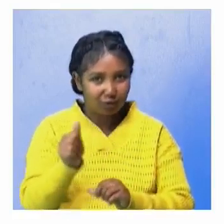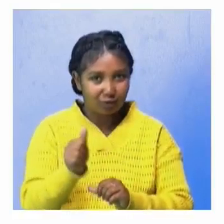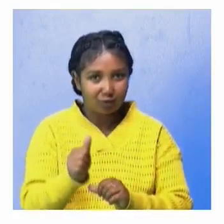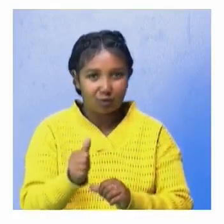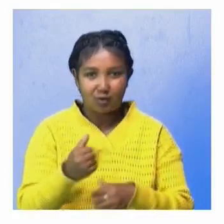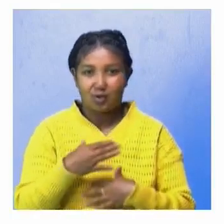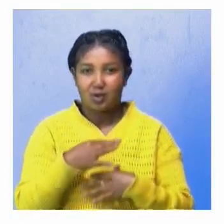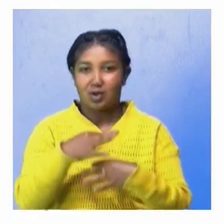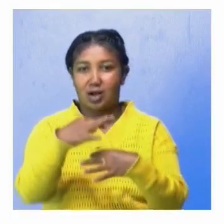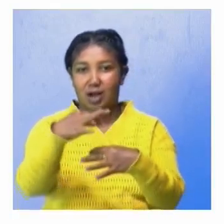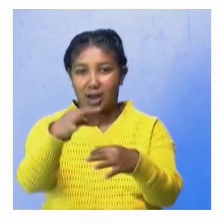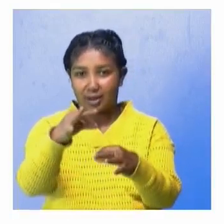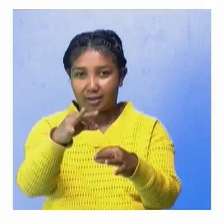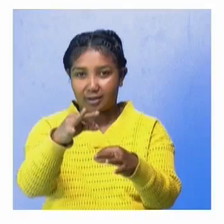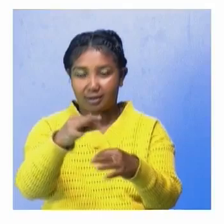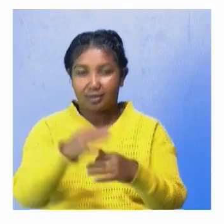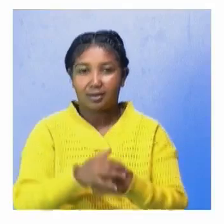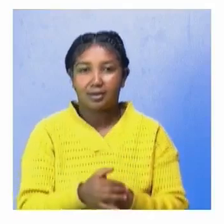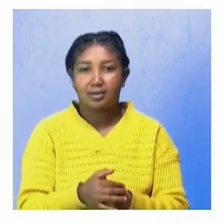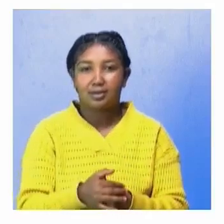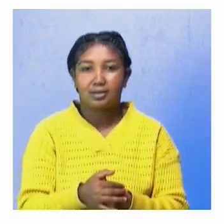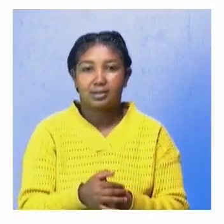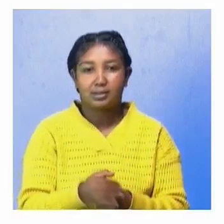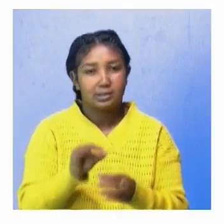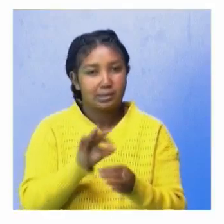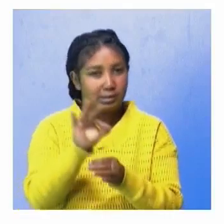like, for example, tea.